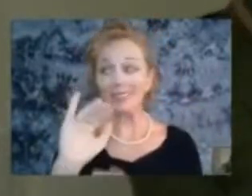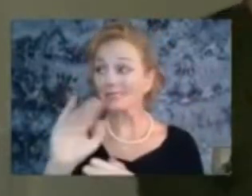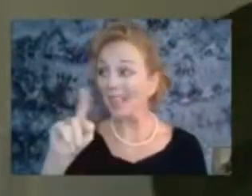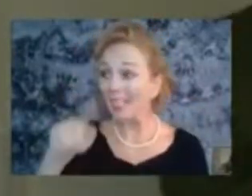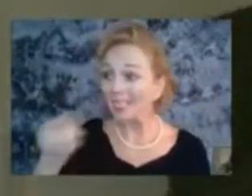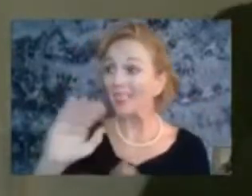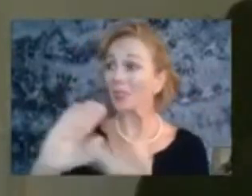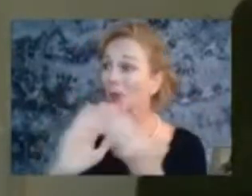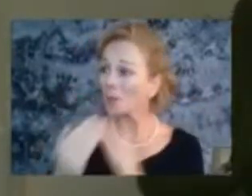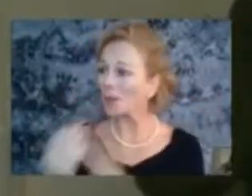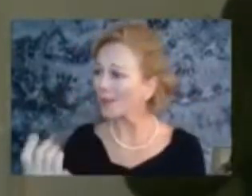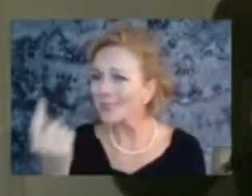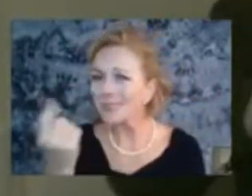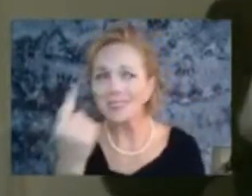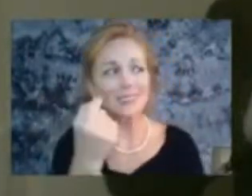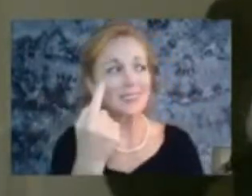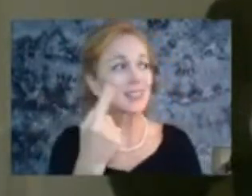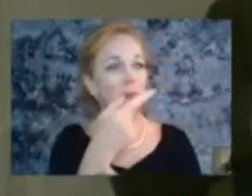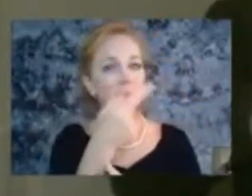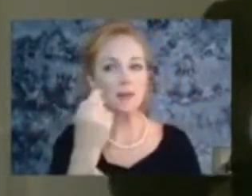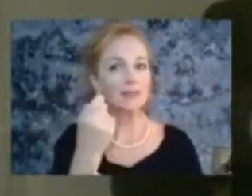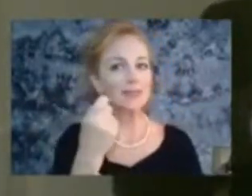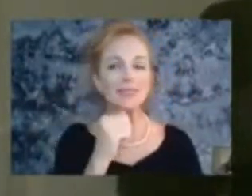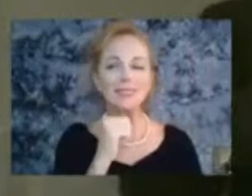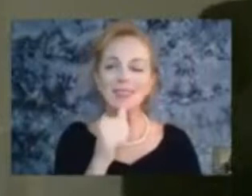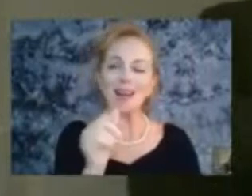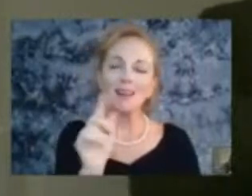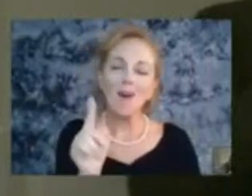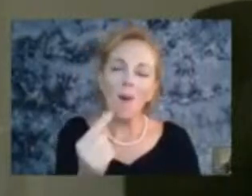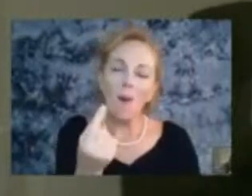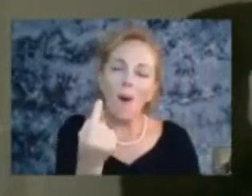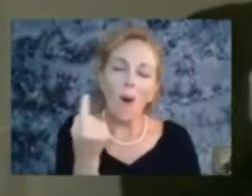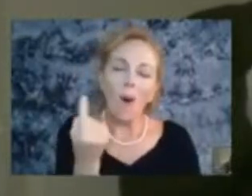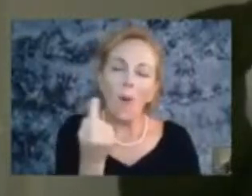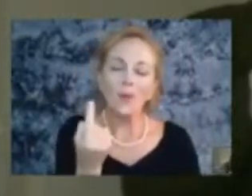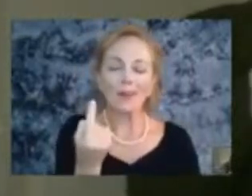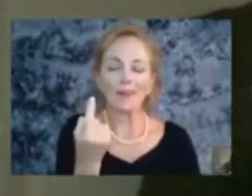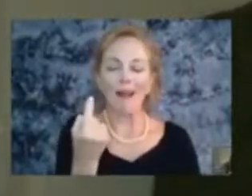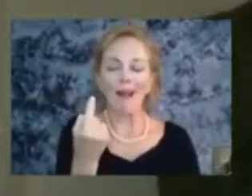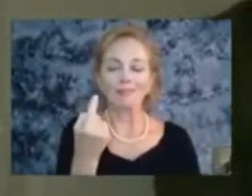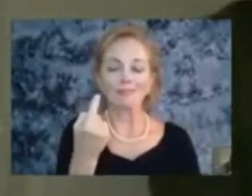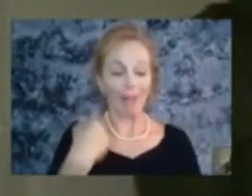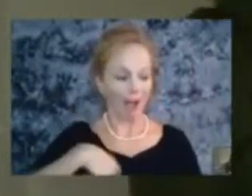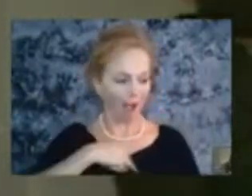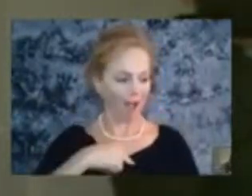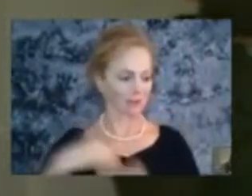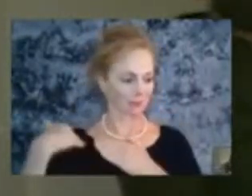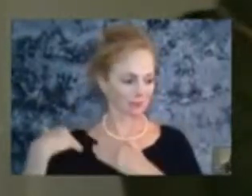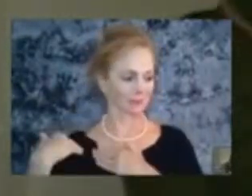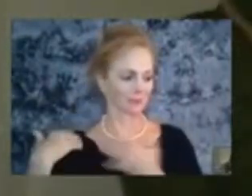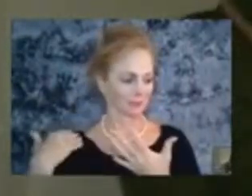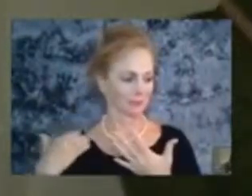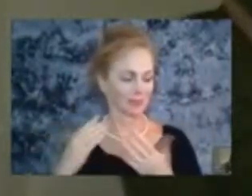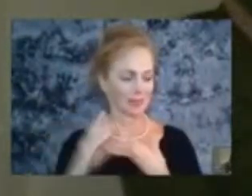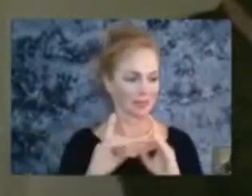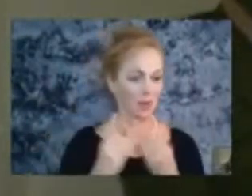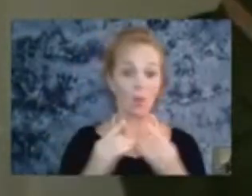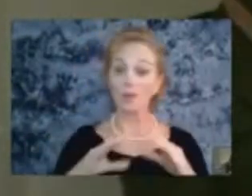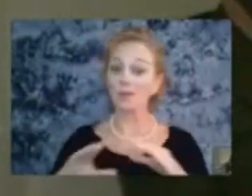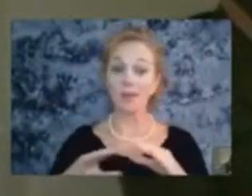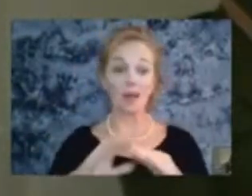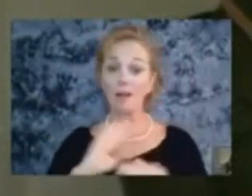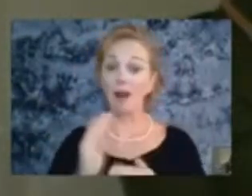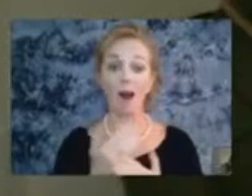that, because it's not just all on us as the district. We've done our part, I